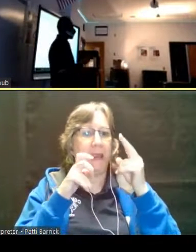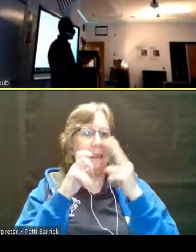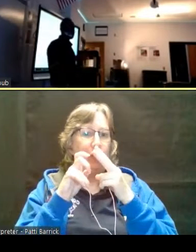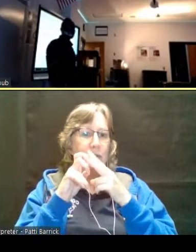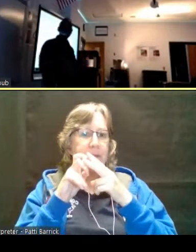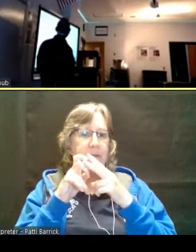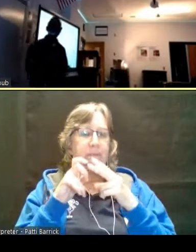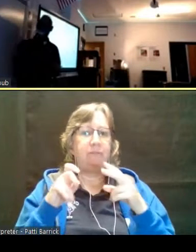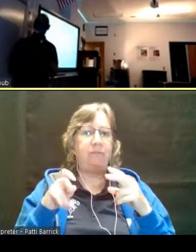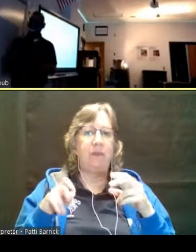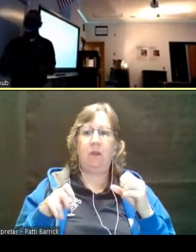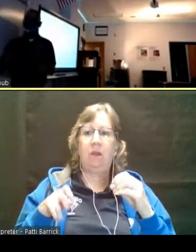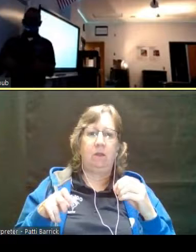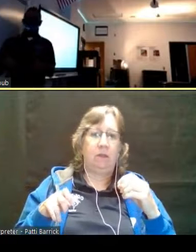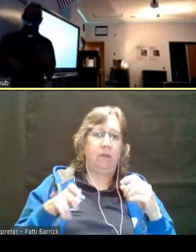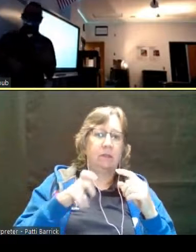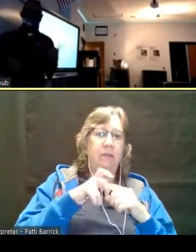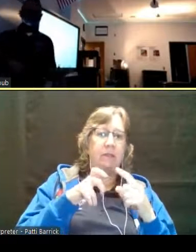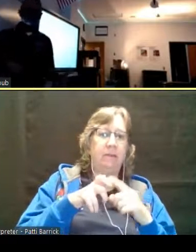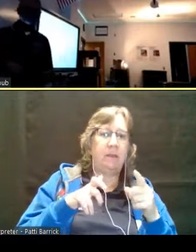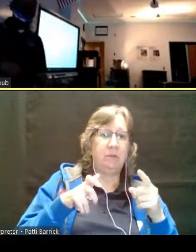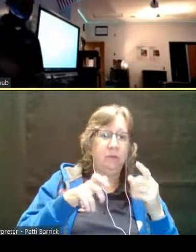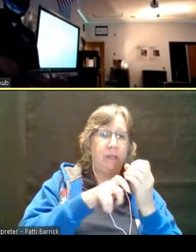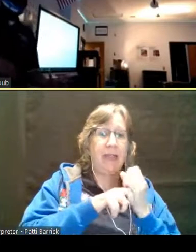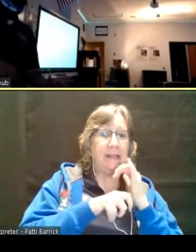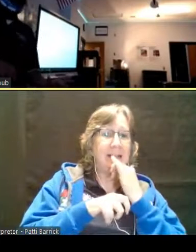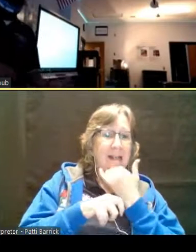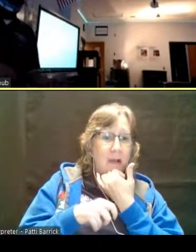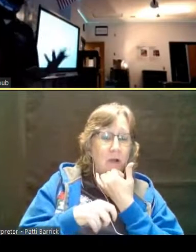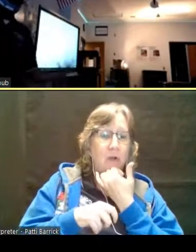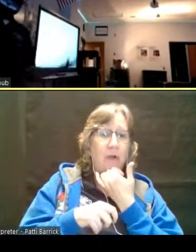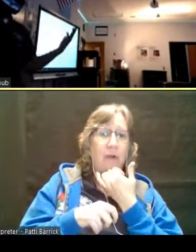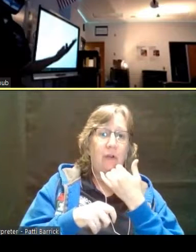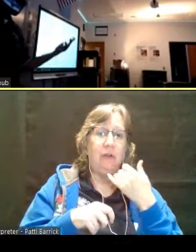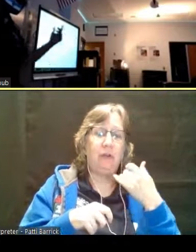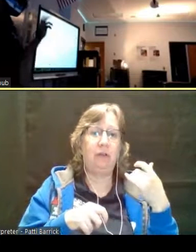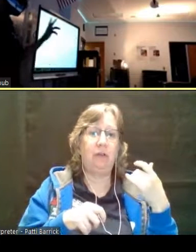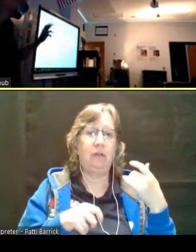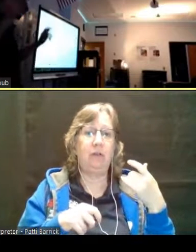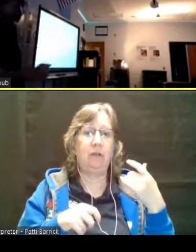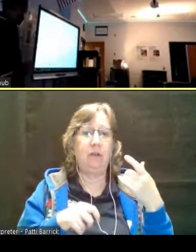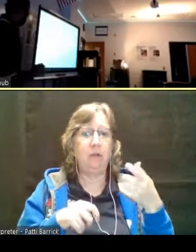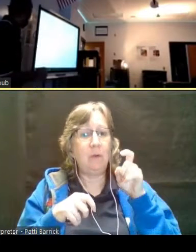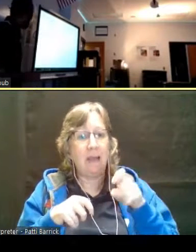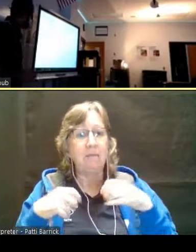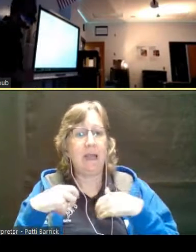Will you get errors sometimes? No, but is it right to do it without opening and closing? It's